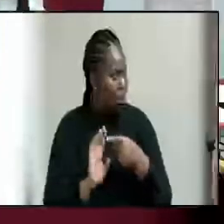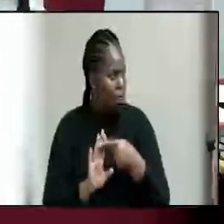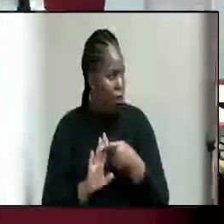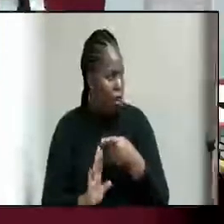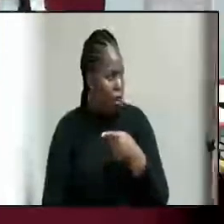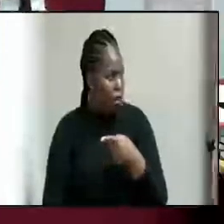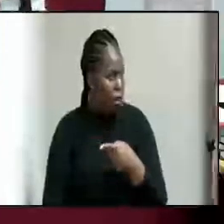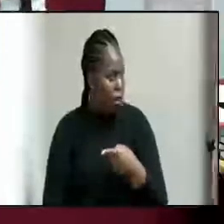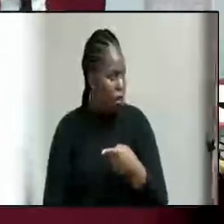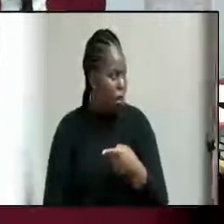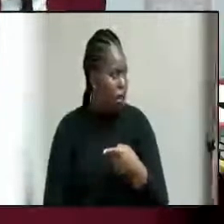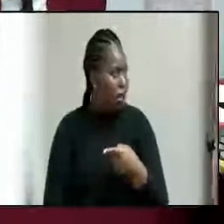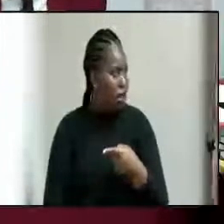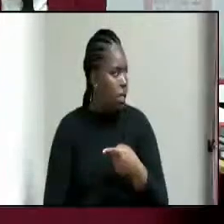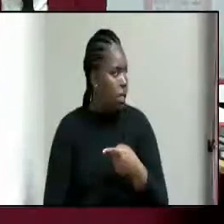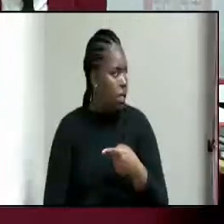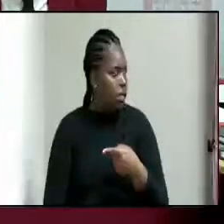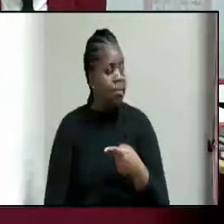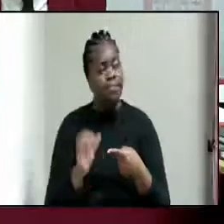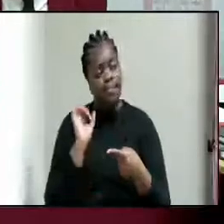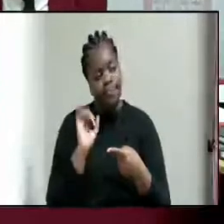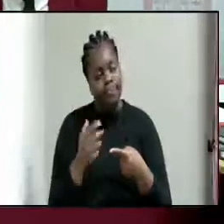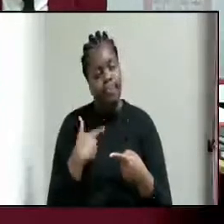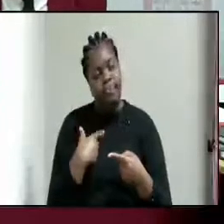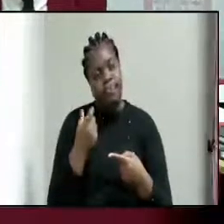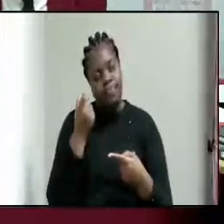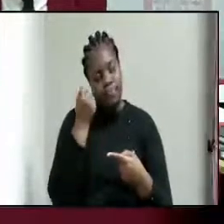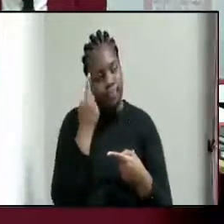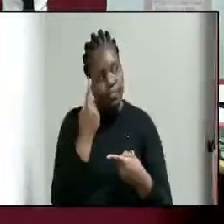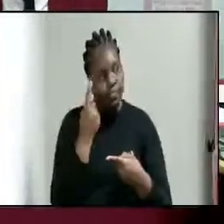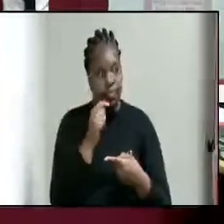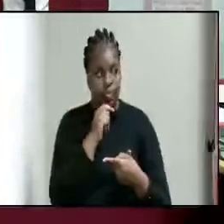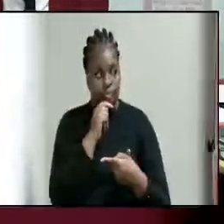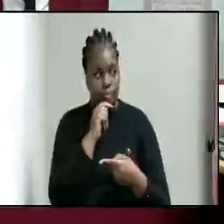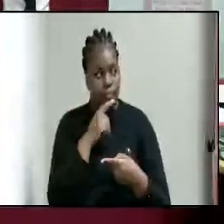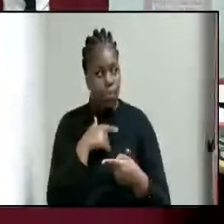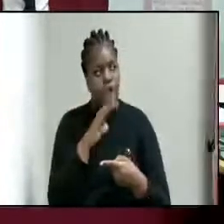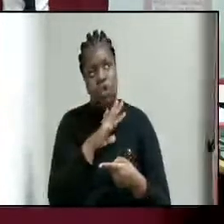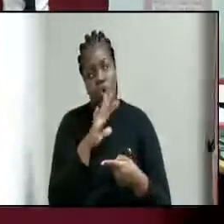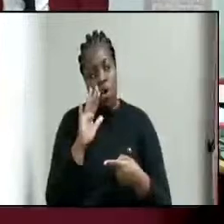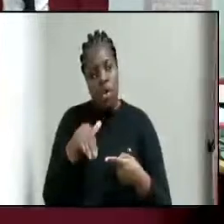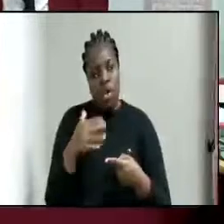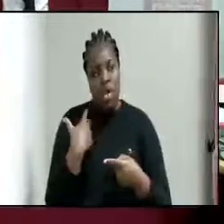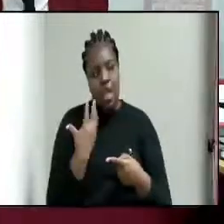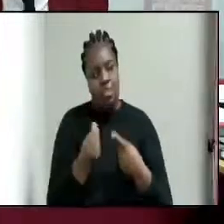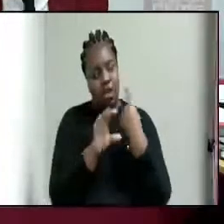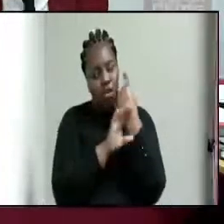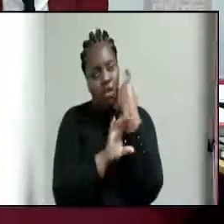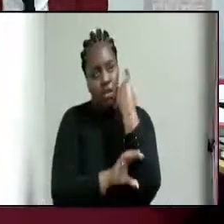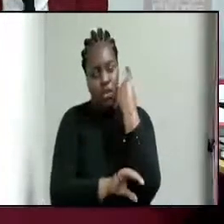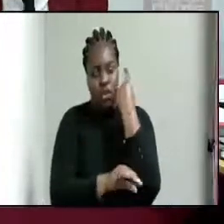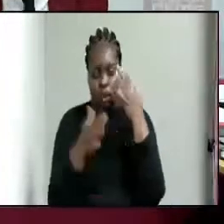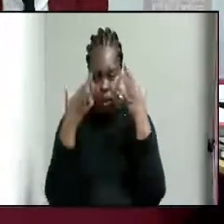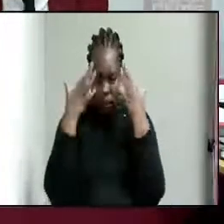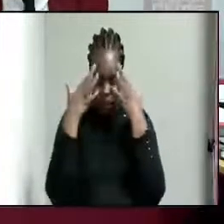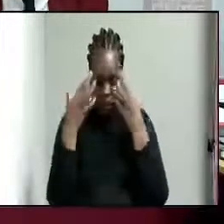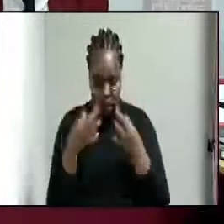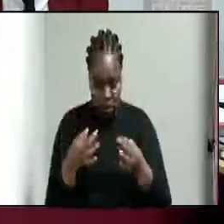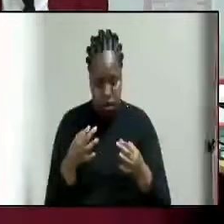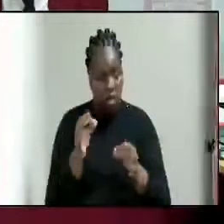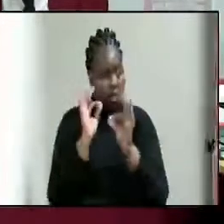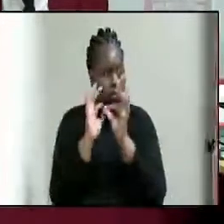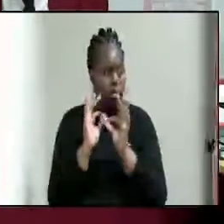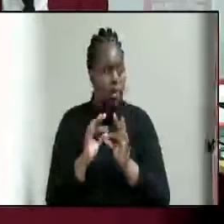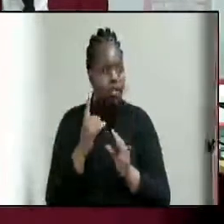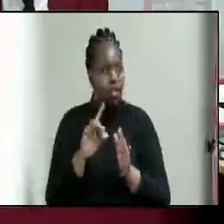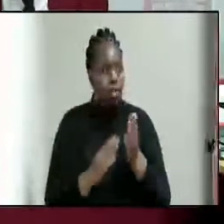me, as I understand it, is that we don't yet have a constitutional court decision pertaining specifically